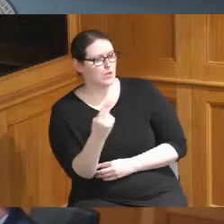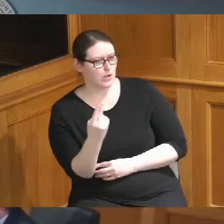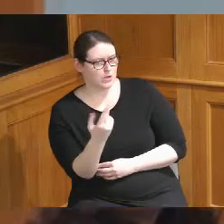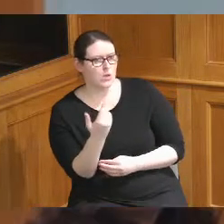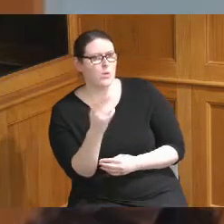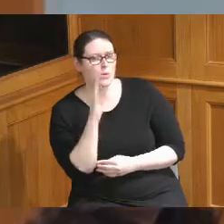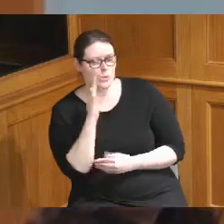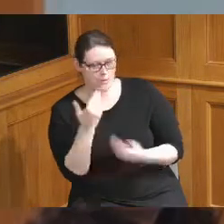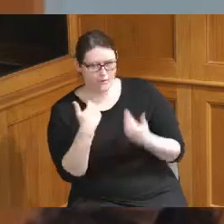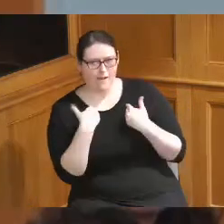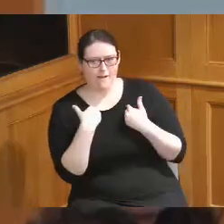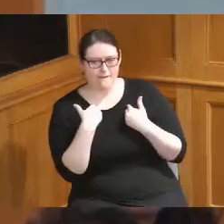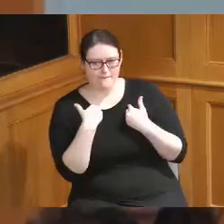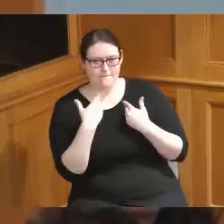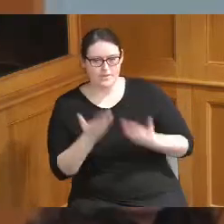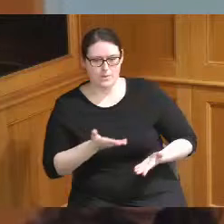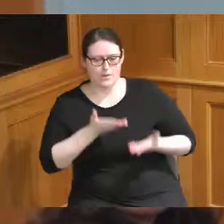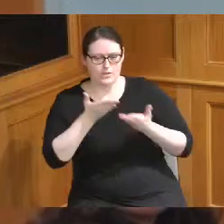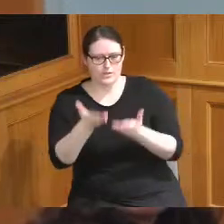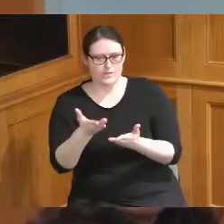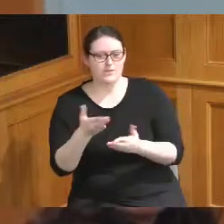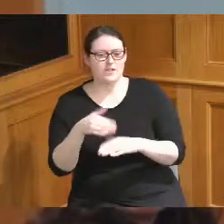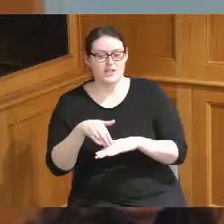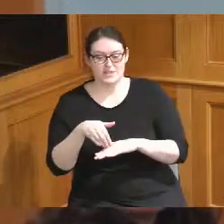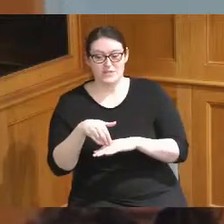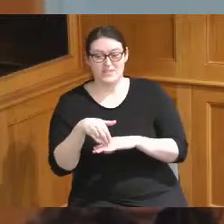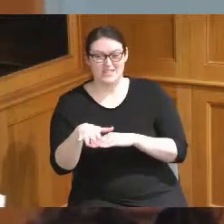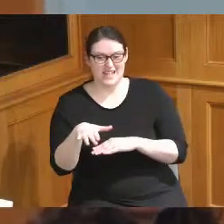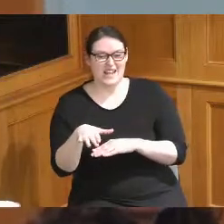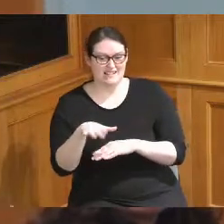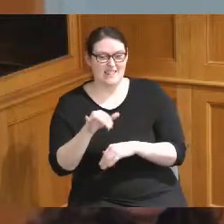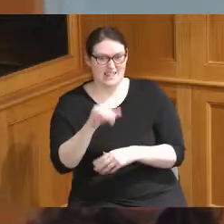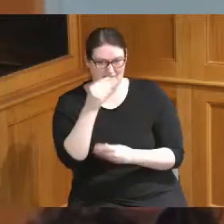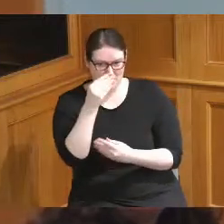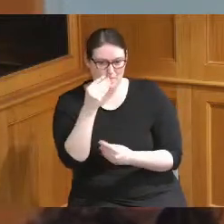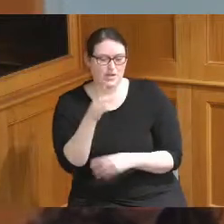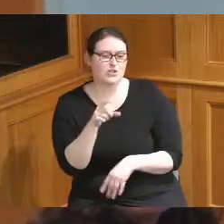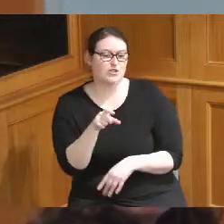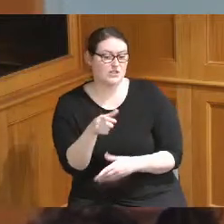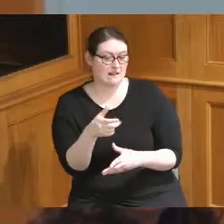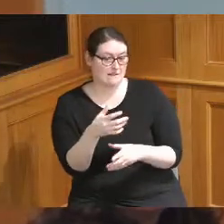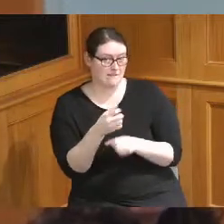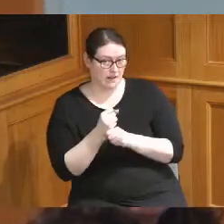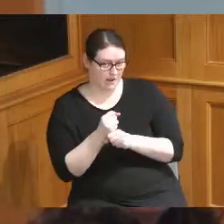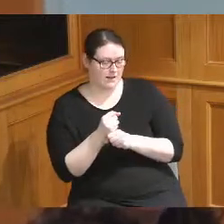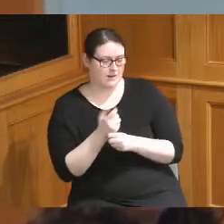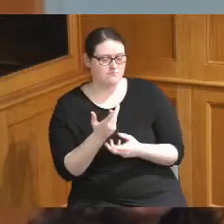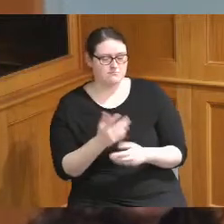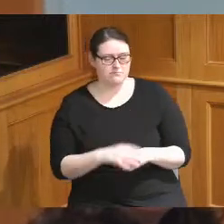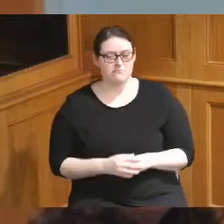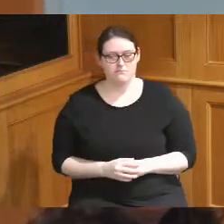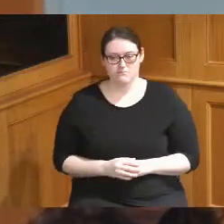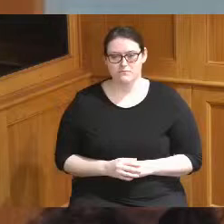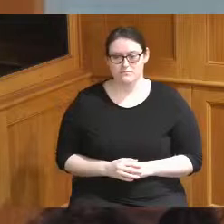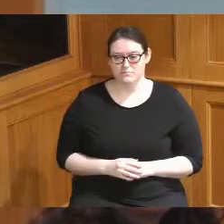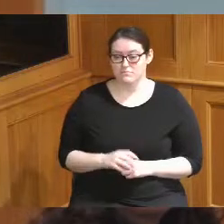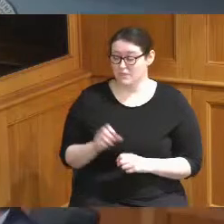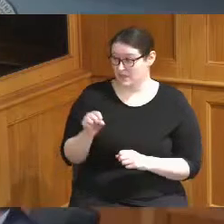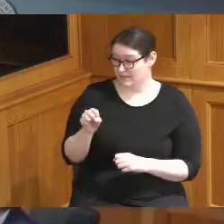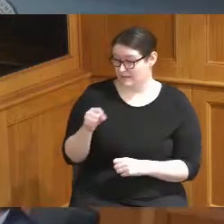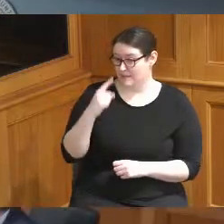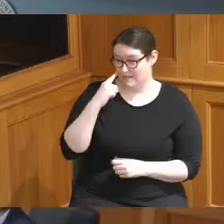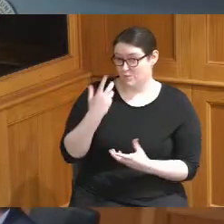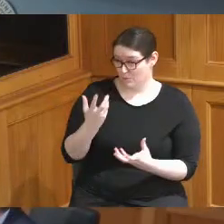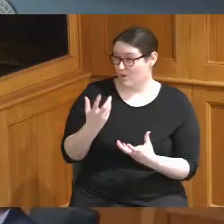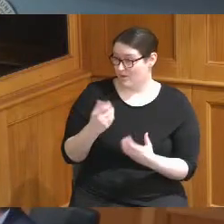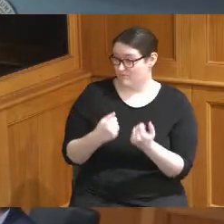sent the packet down already, and so the administration has it, and I think they'll put it on the agenda for Thursday if you want them to. Okay. Yes, I think we